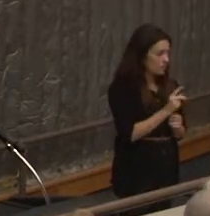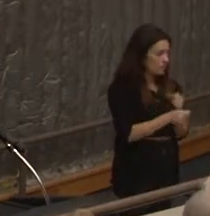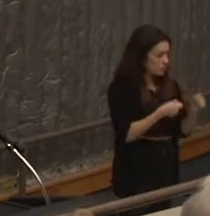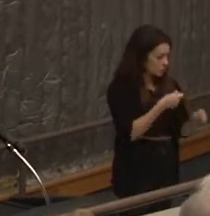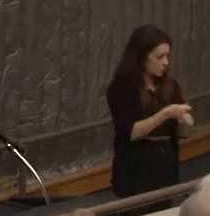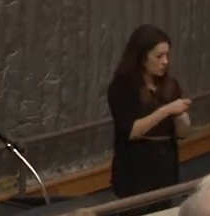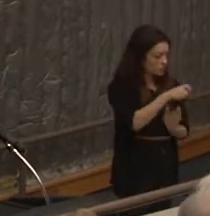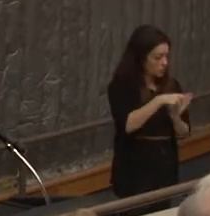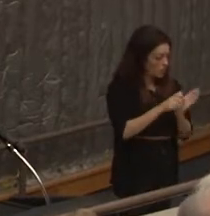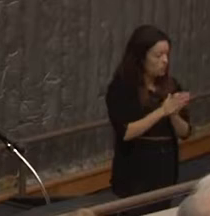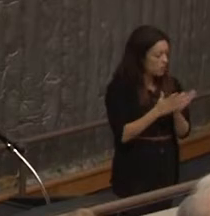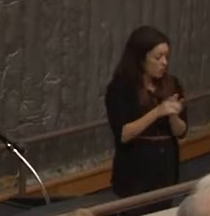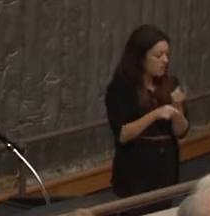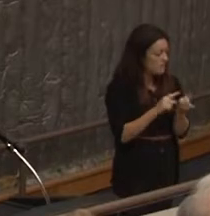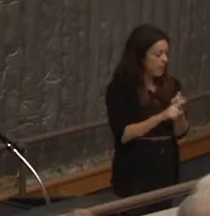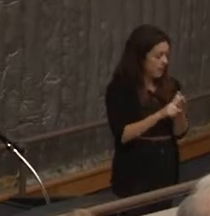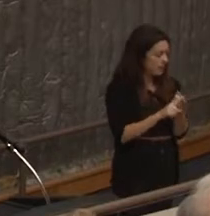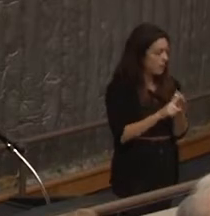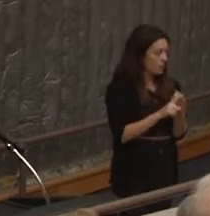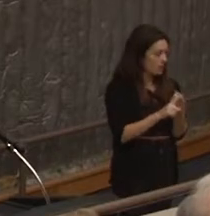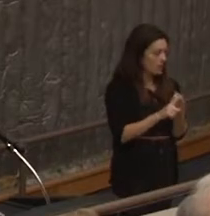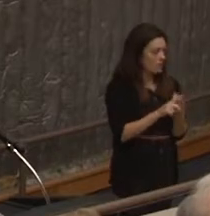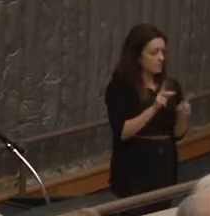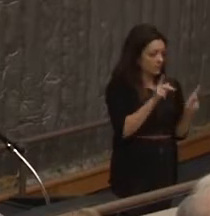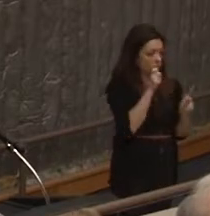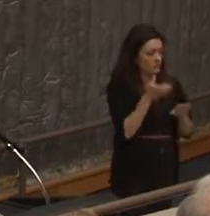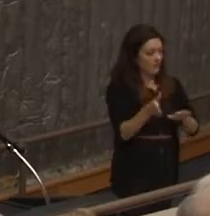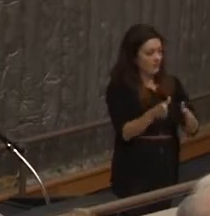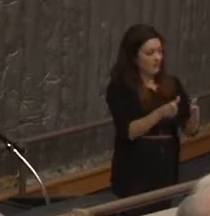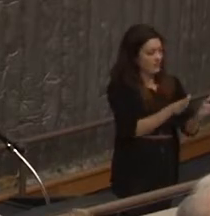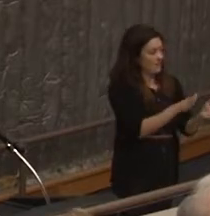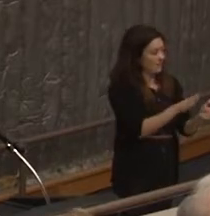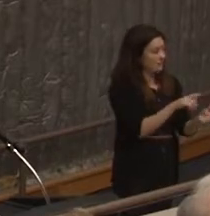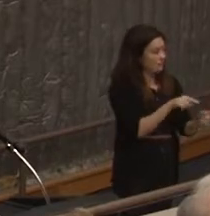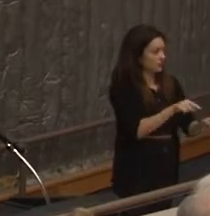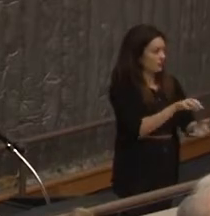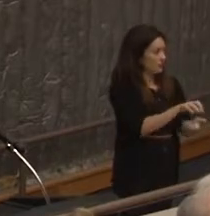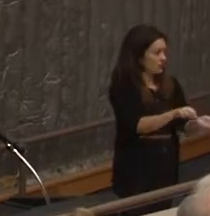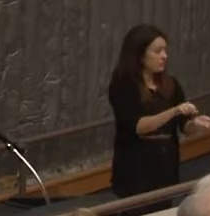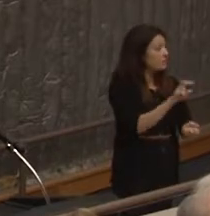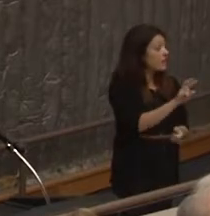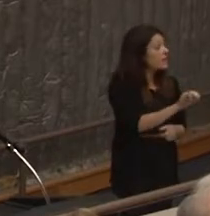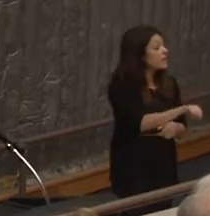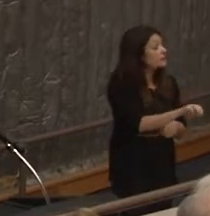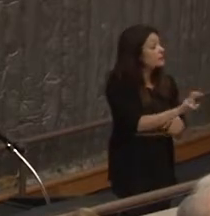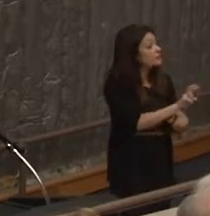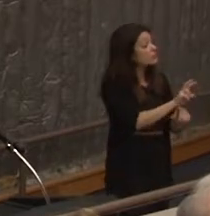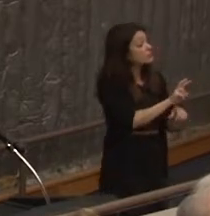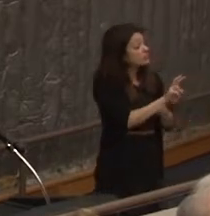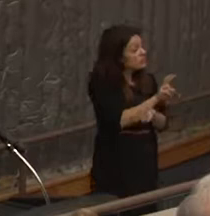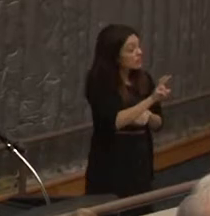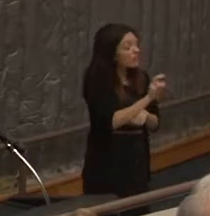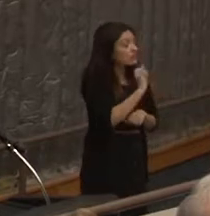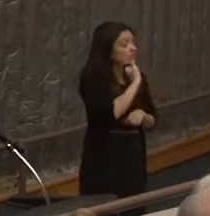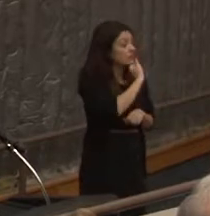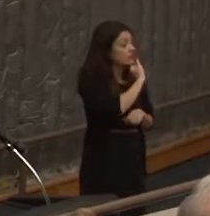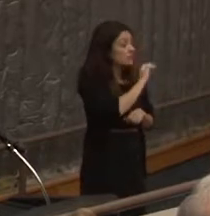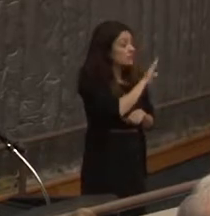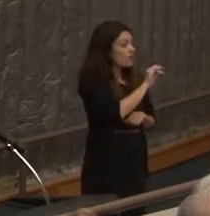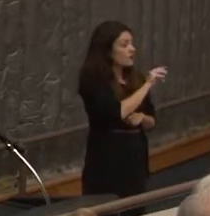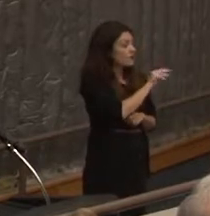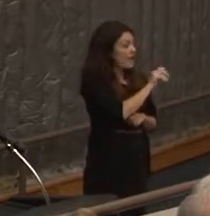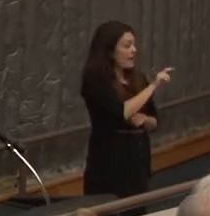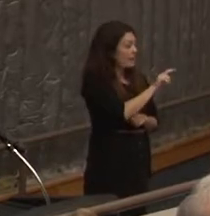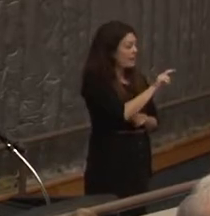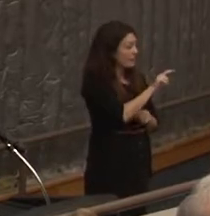were those folks, who most of whom died during the Holocaust. So it's at 2 o'clock at Terra of Israel, Brownell Street, if